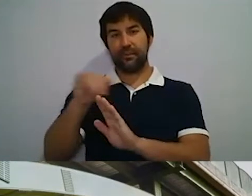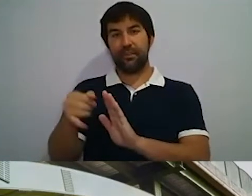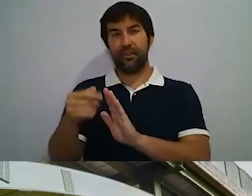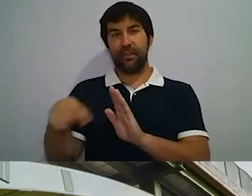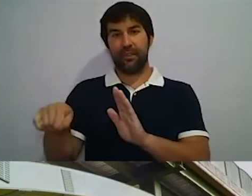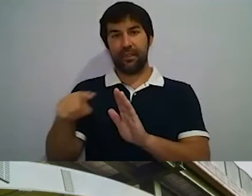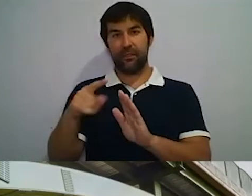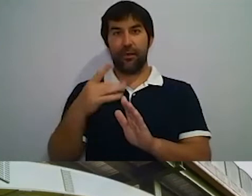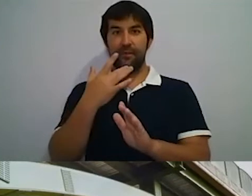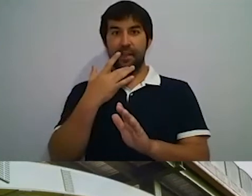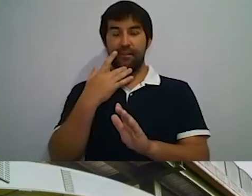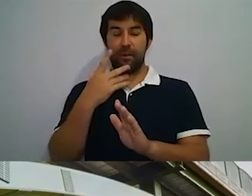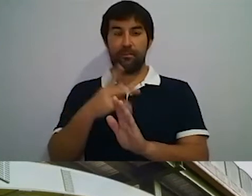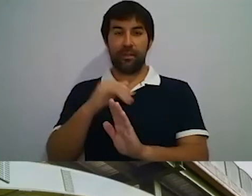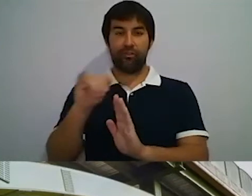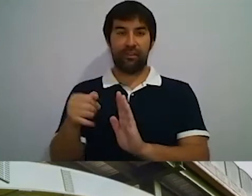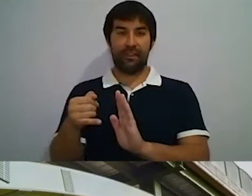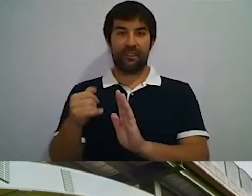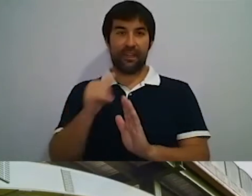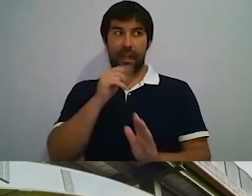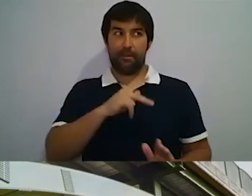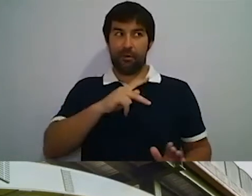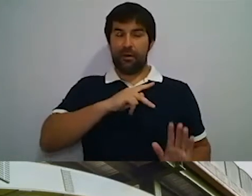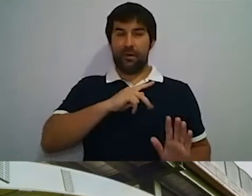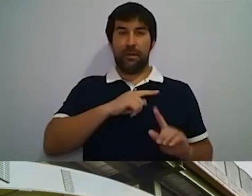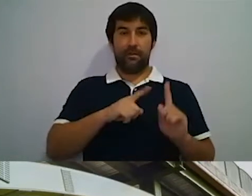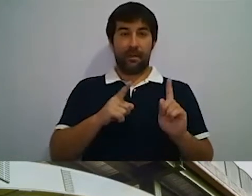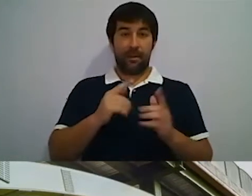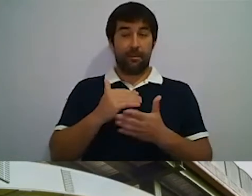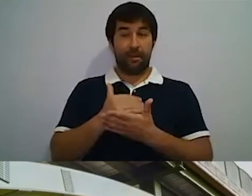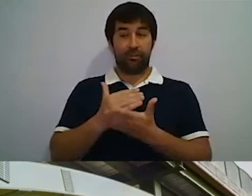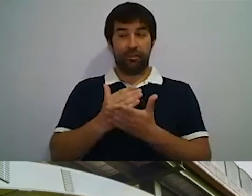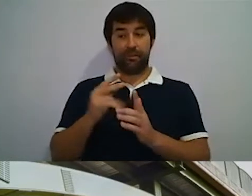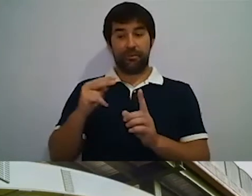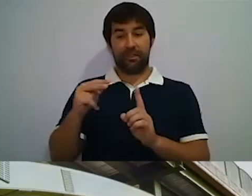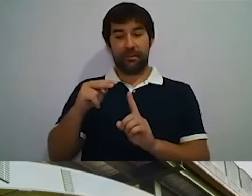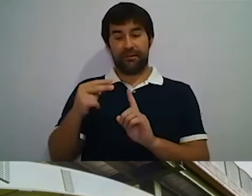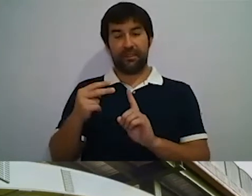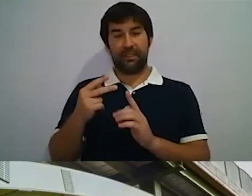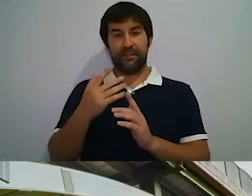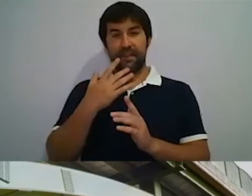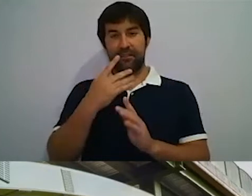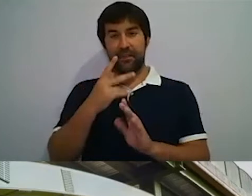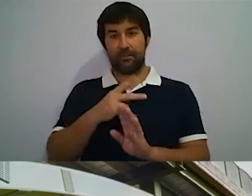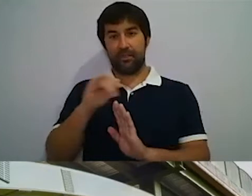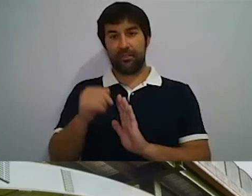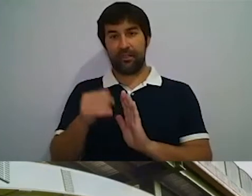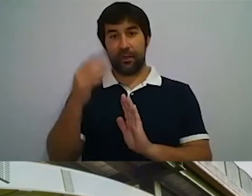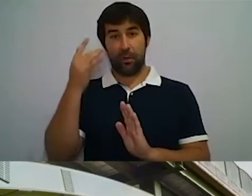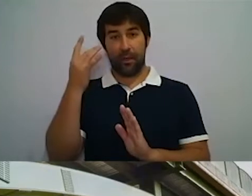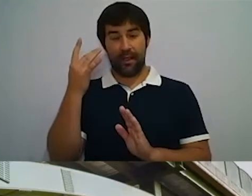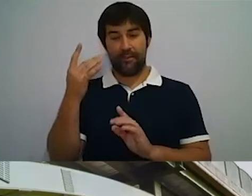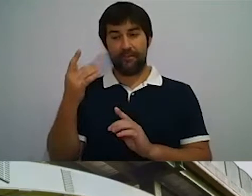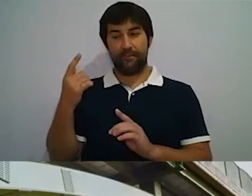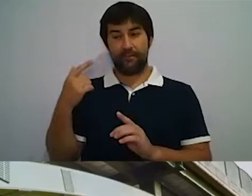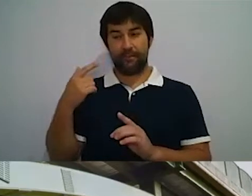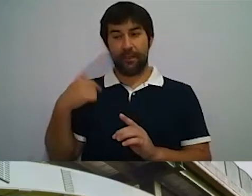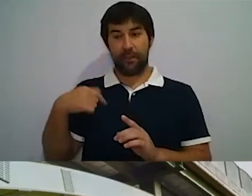be neighborhood studies, these may be citywide strategic planning efforts, but trying to